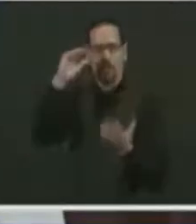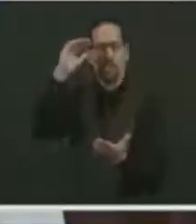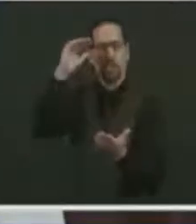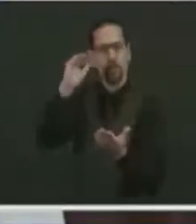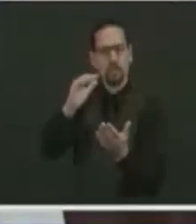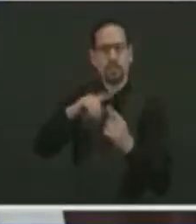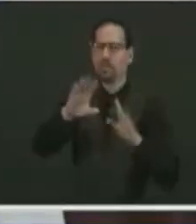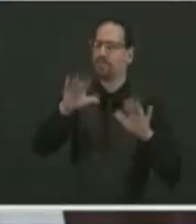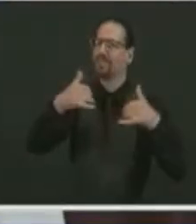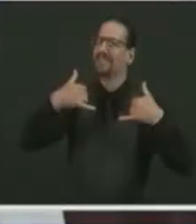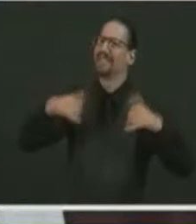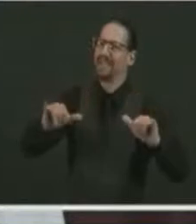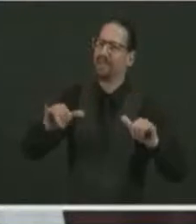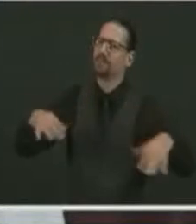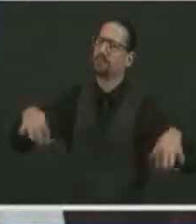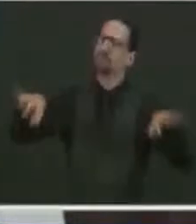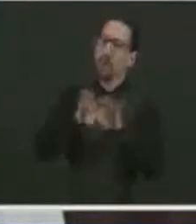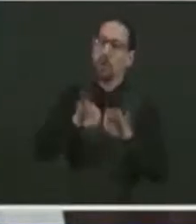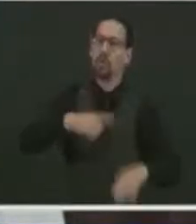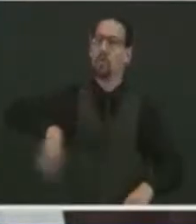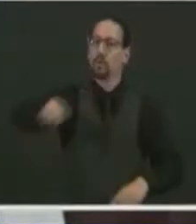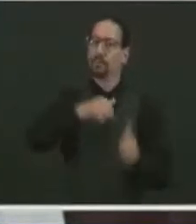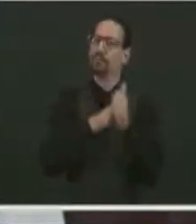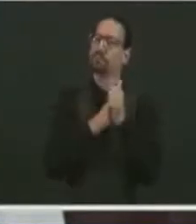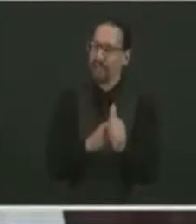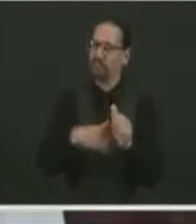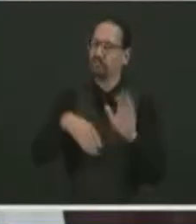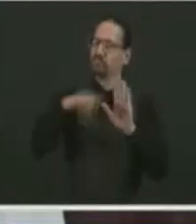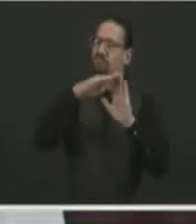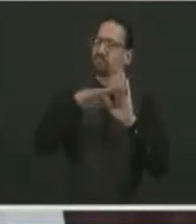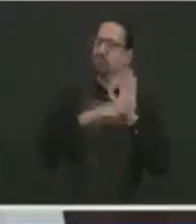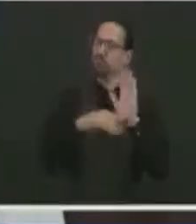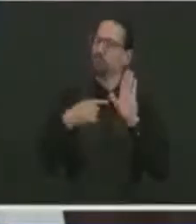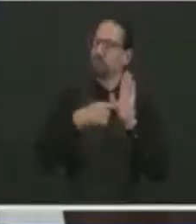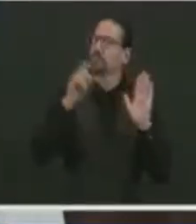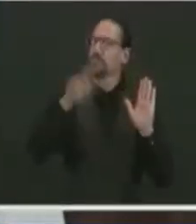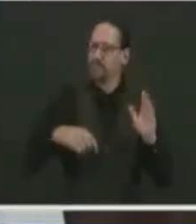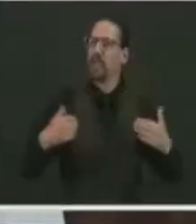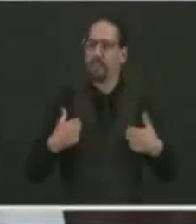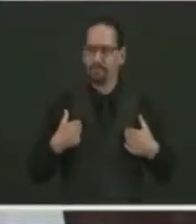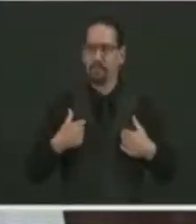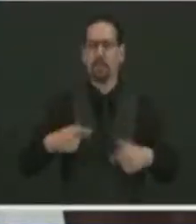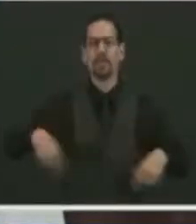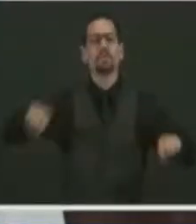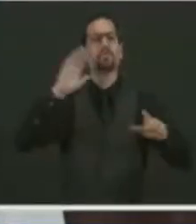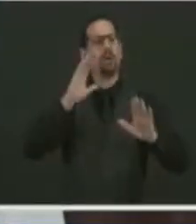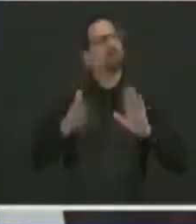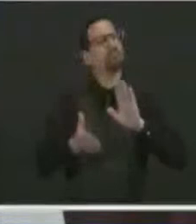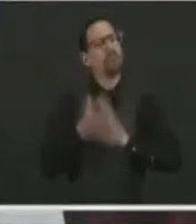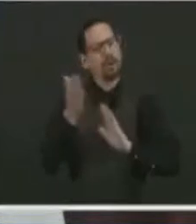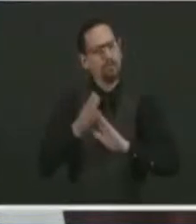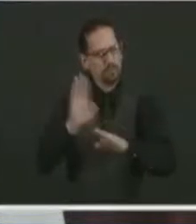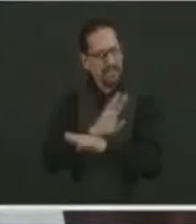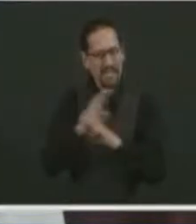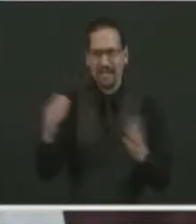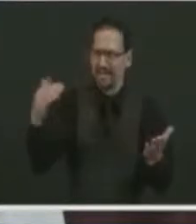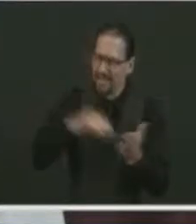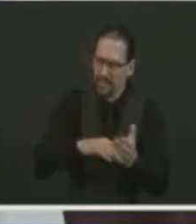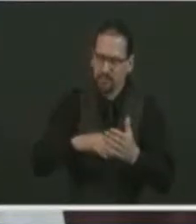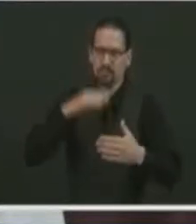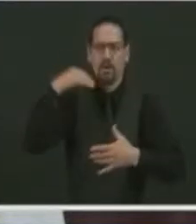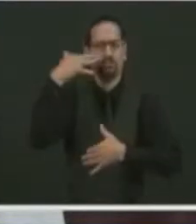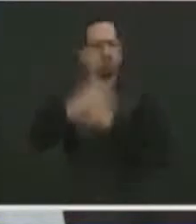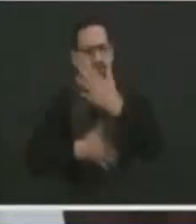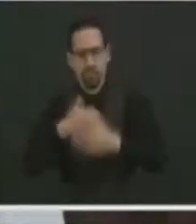work is that we're going to start to get back into business, and we're going to do that safely because I have confidence that you're going to follow the